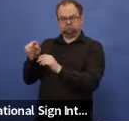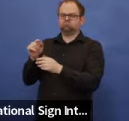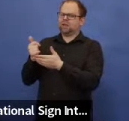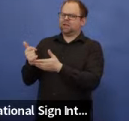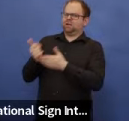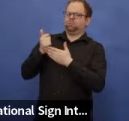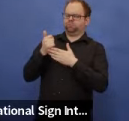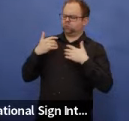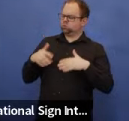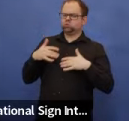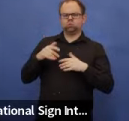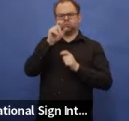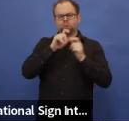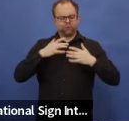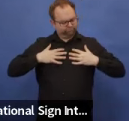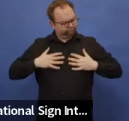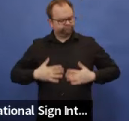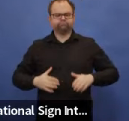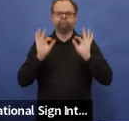active labor market measures.